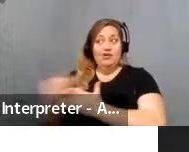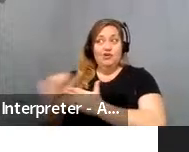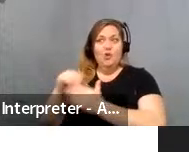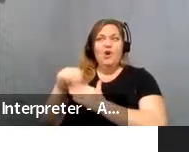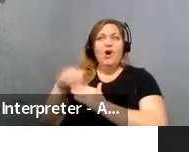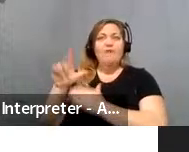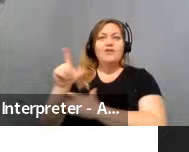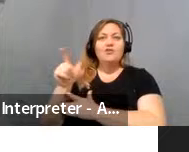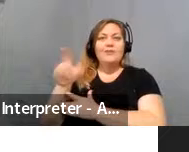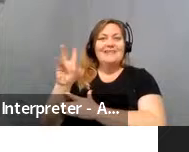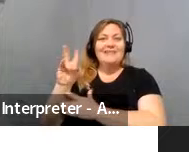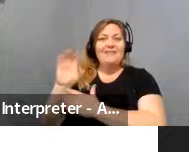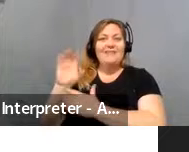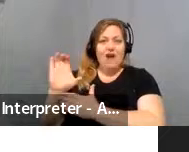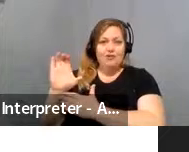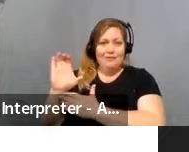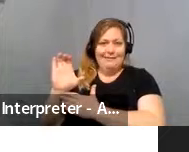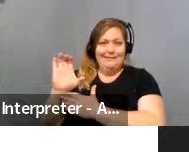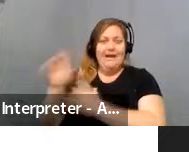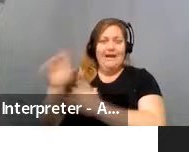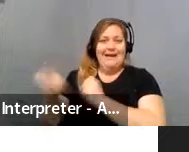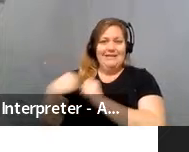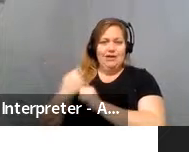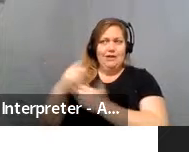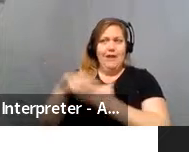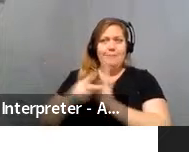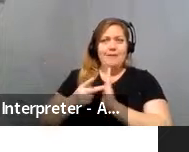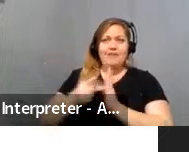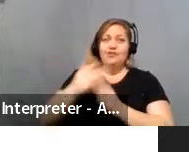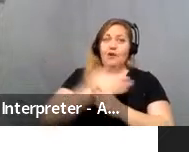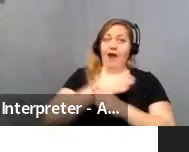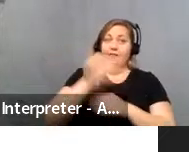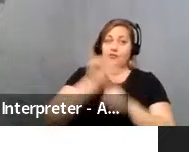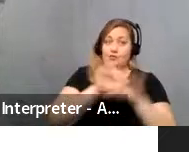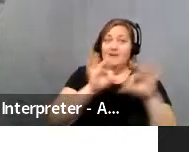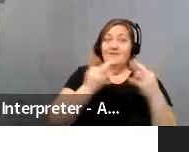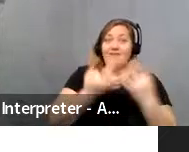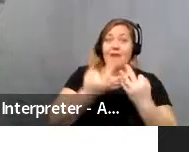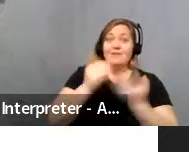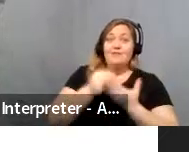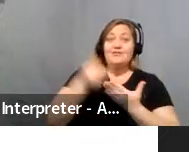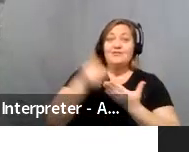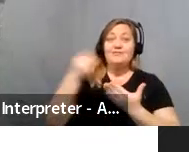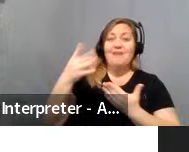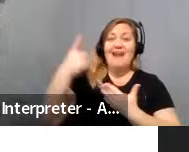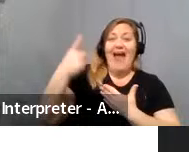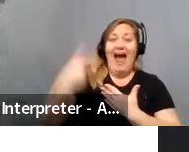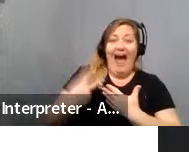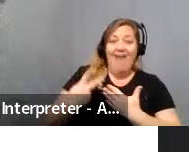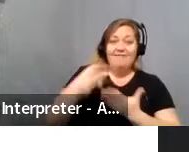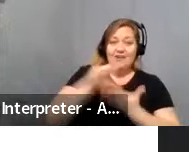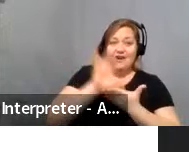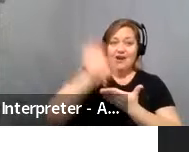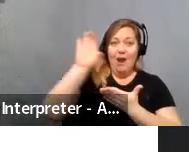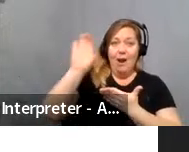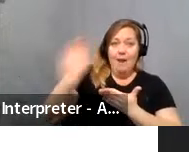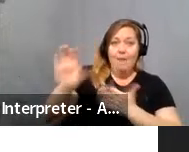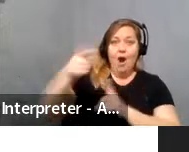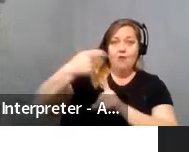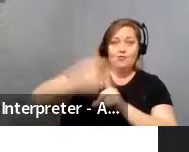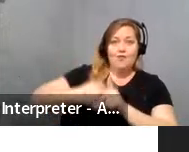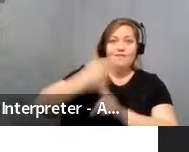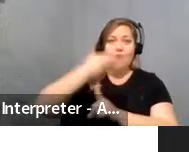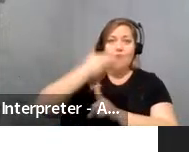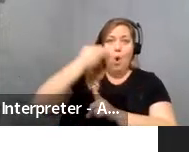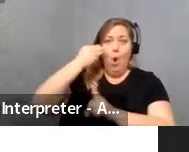$2,700. This means that your average working family will have to spend about half their income on rent to get a home